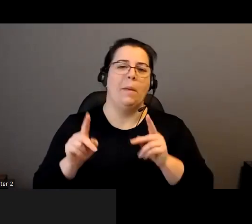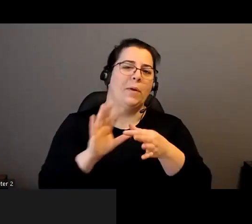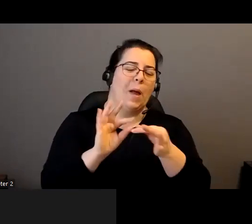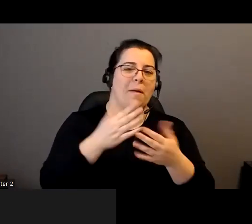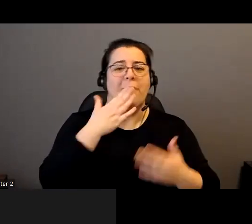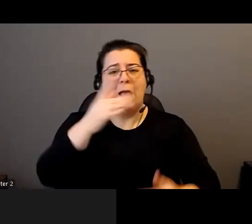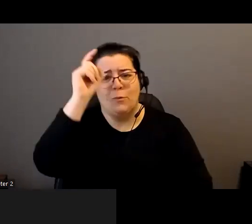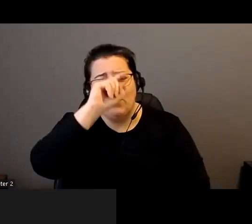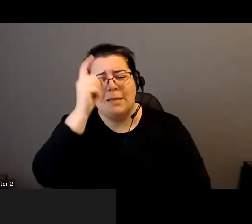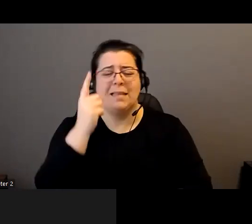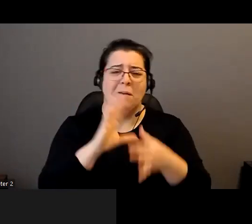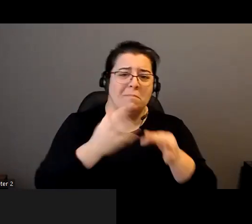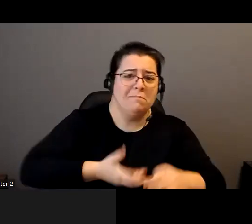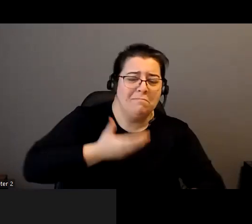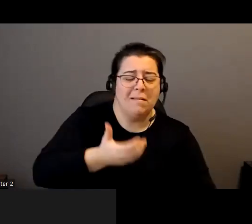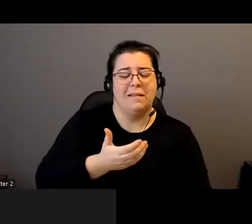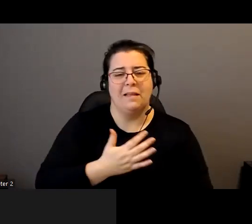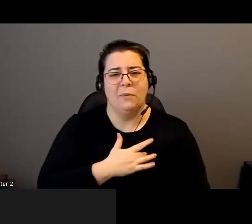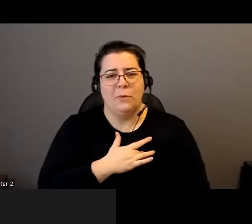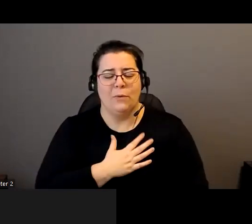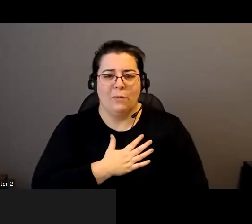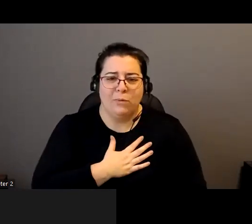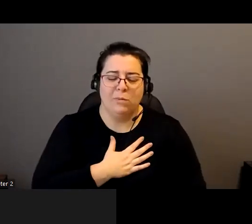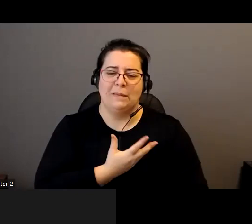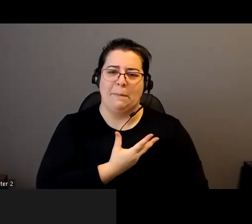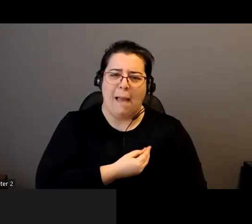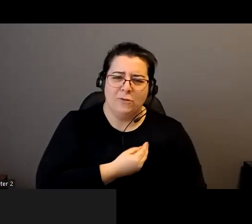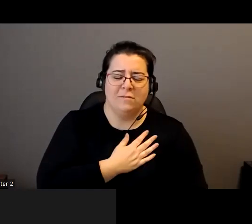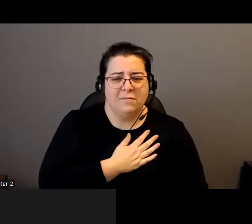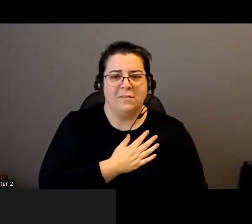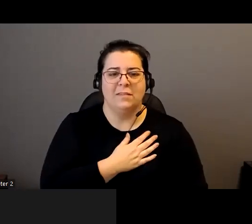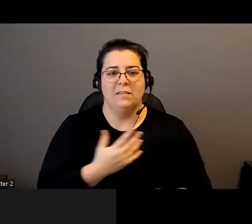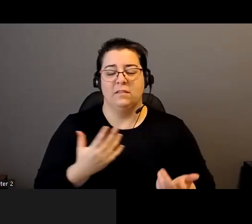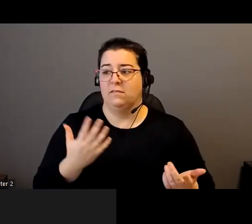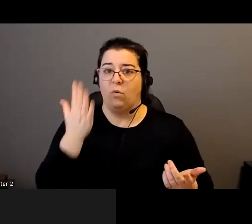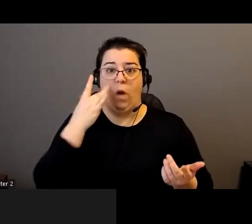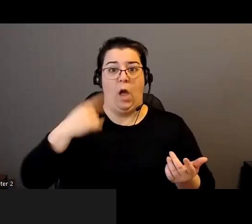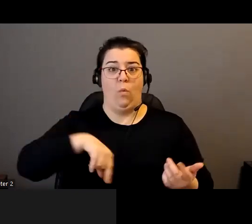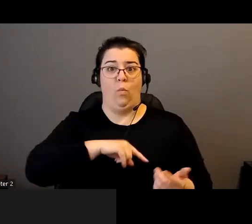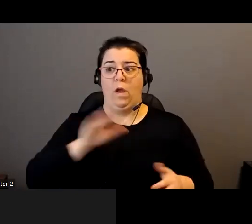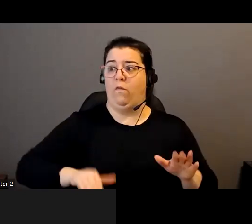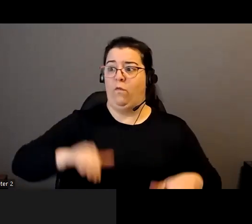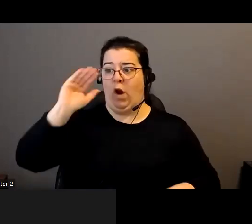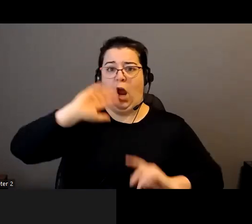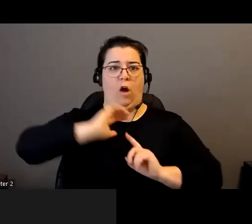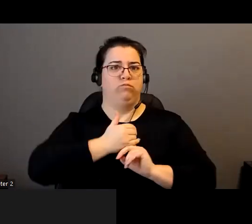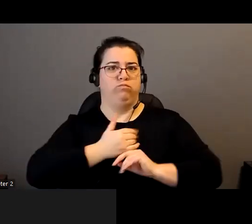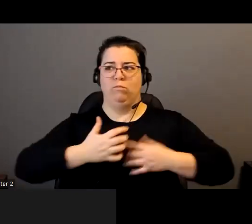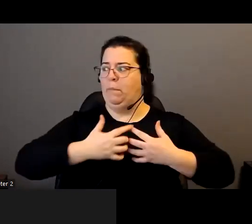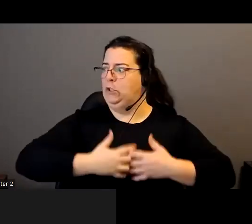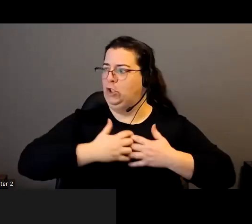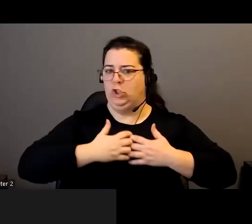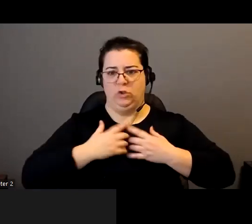about in such a compassionate way, and how that we all need to, we've all been raised sort of to work like machines, and that burnout